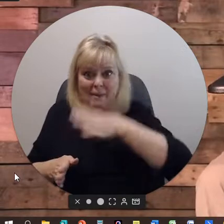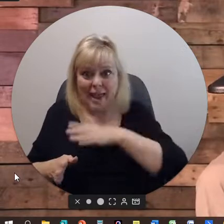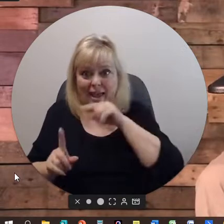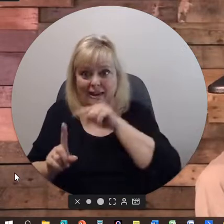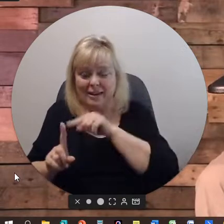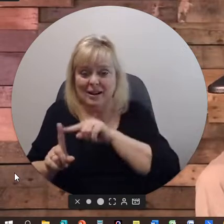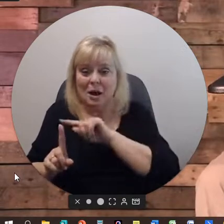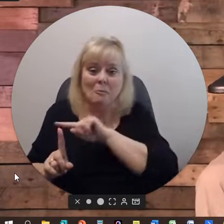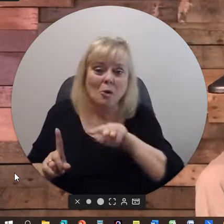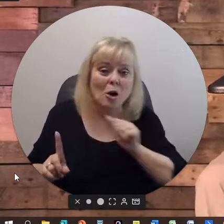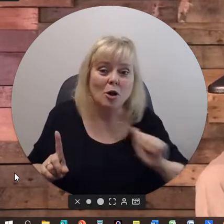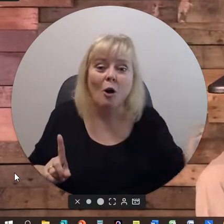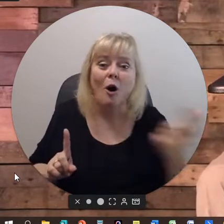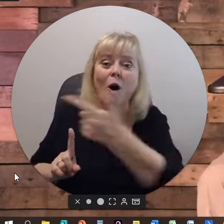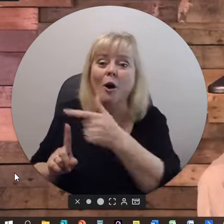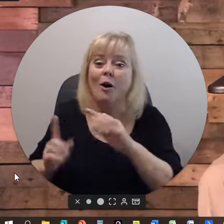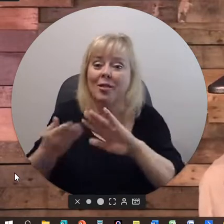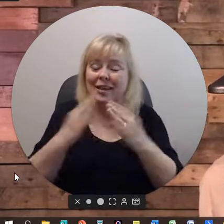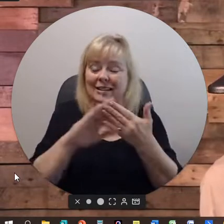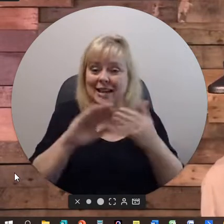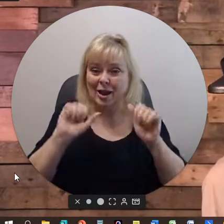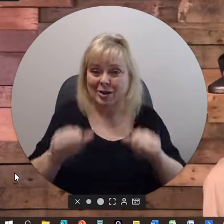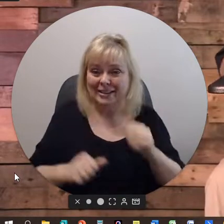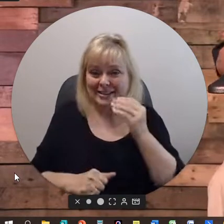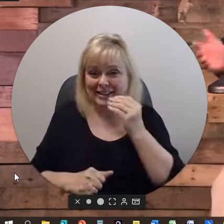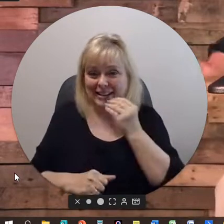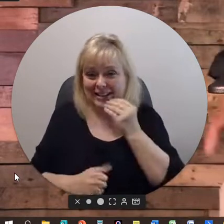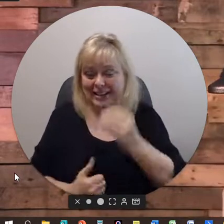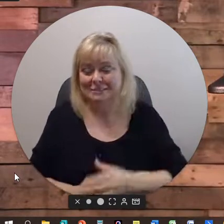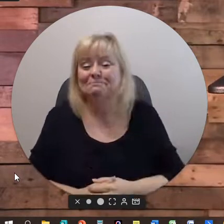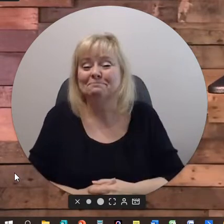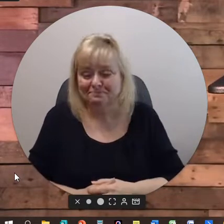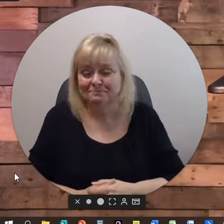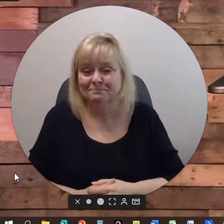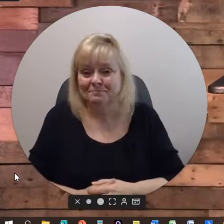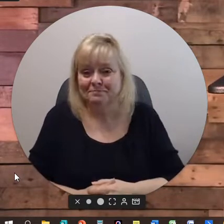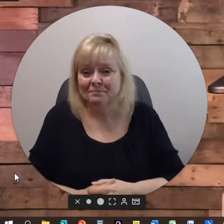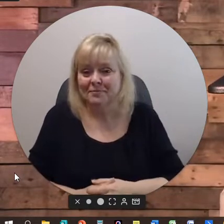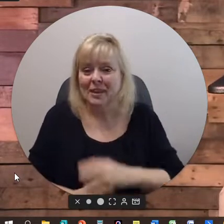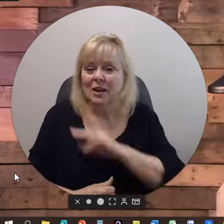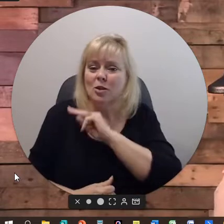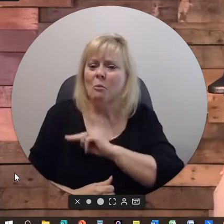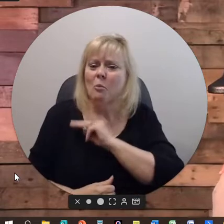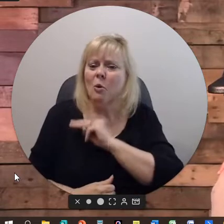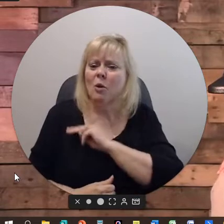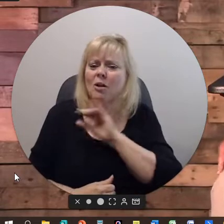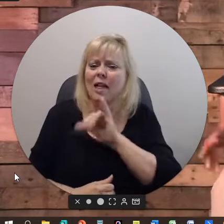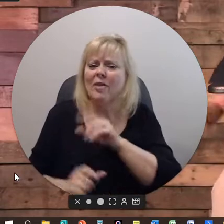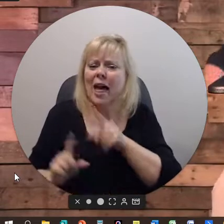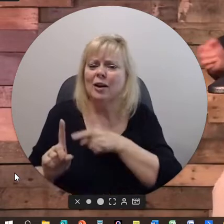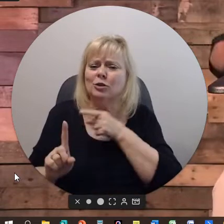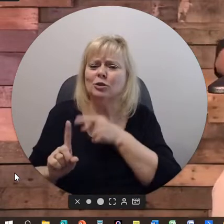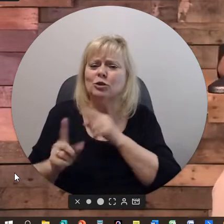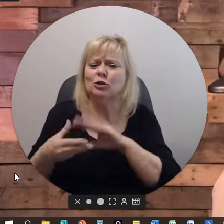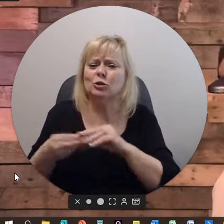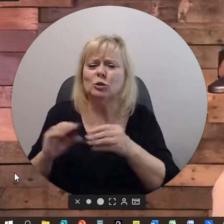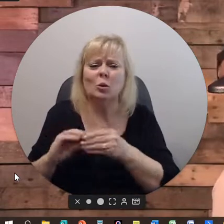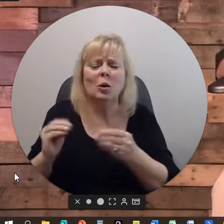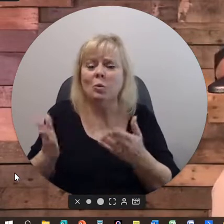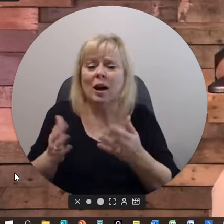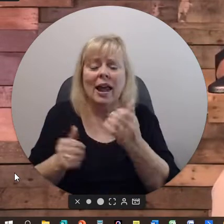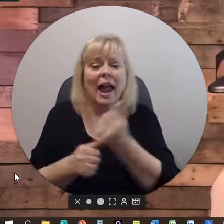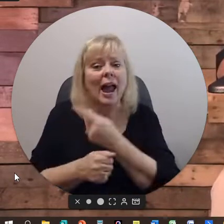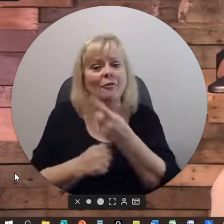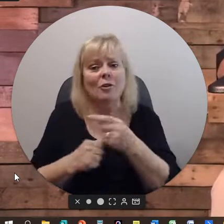as well. And the moral of the story is simple. When everybody comes together to share their gifts,